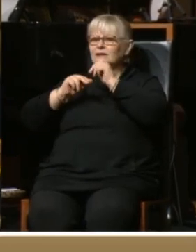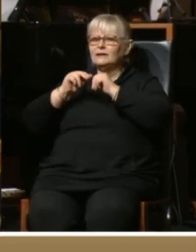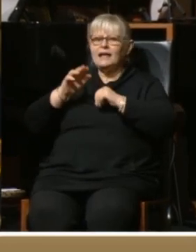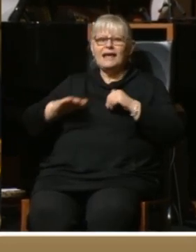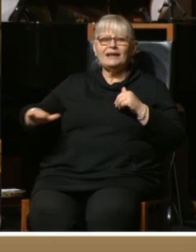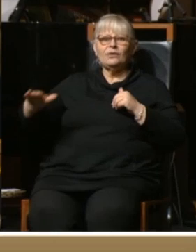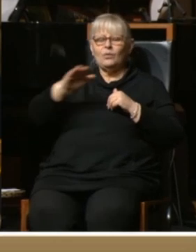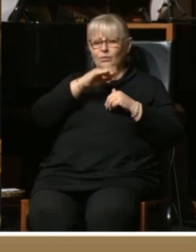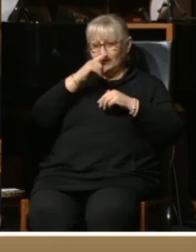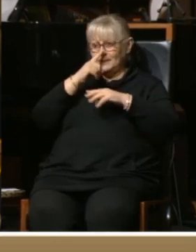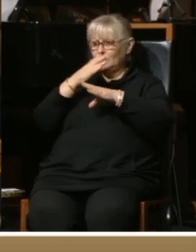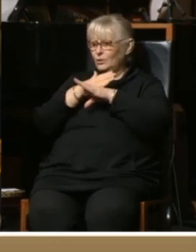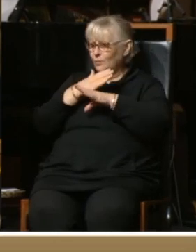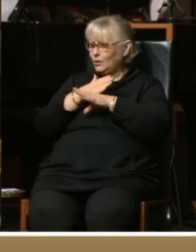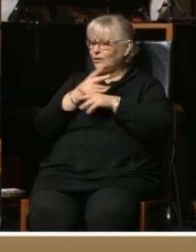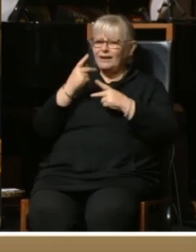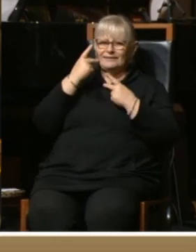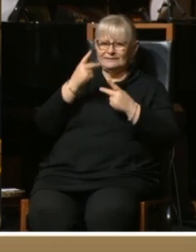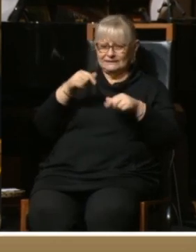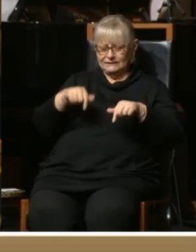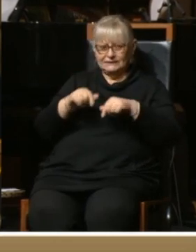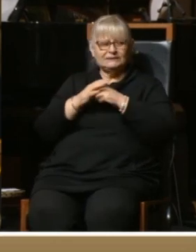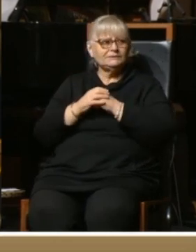all who work and visit here.